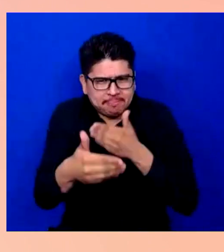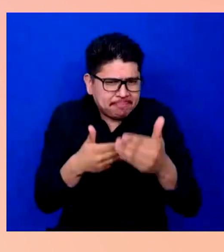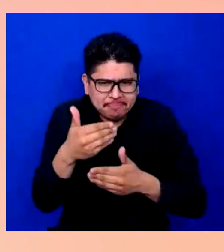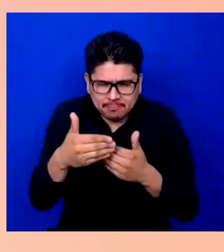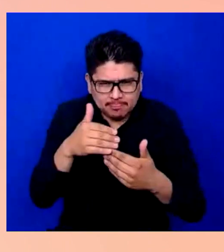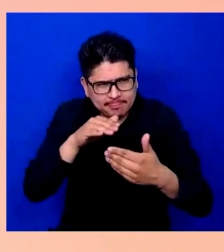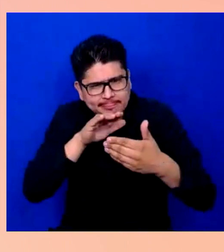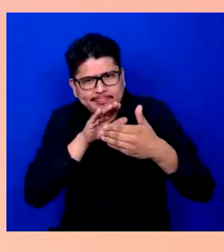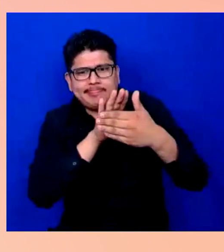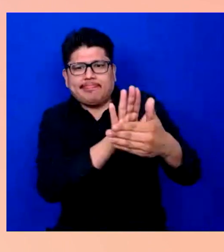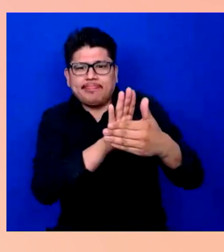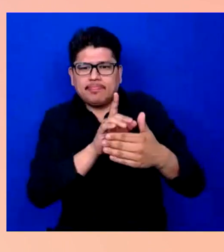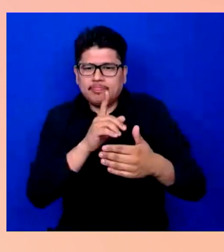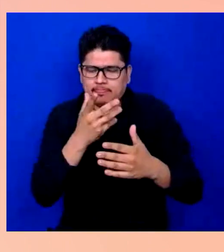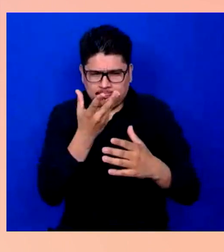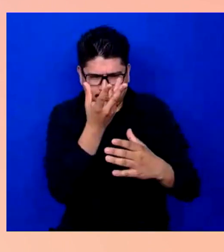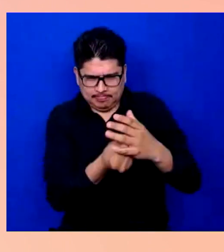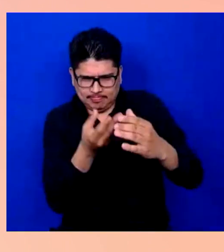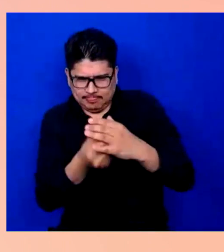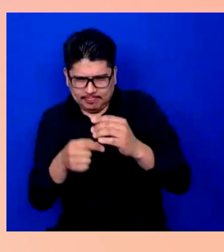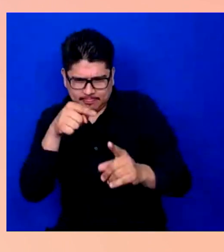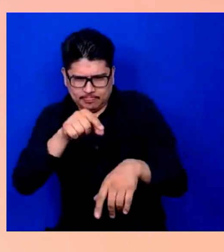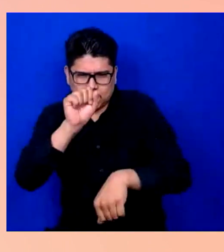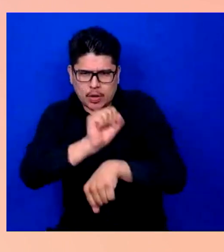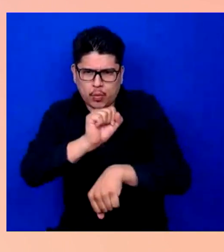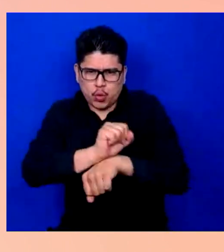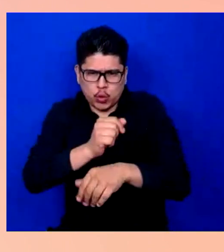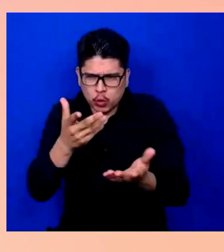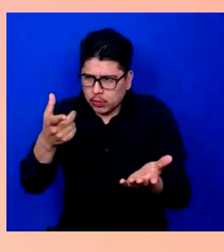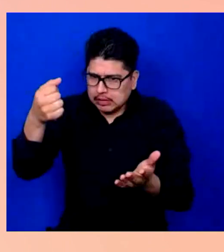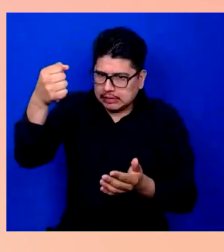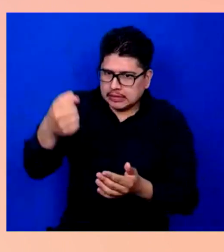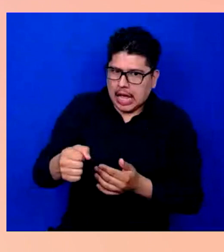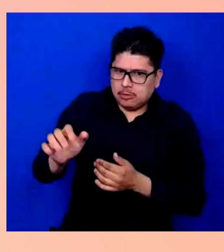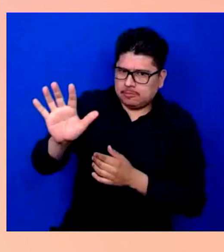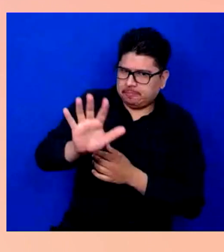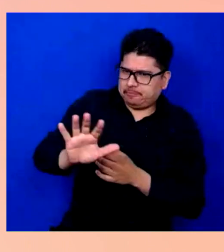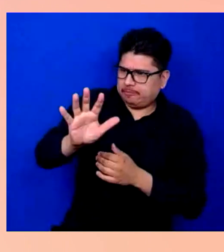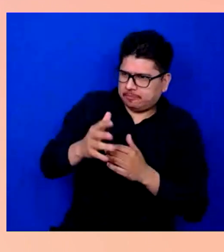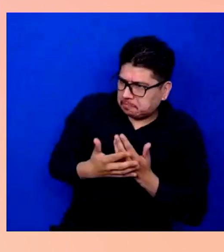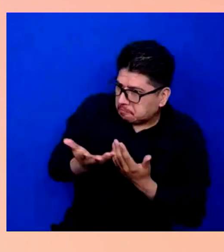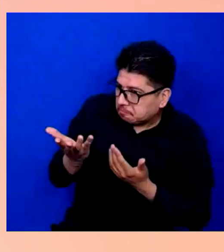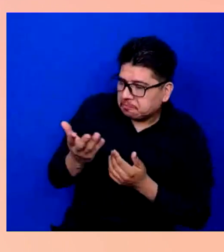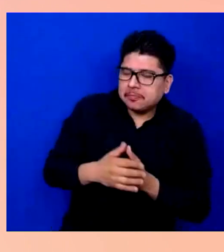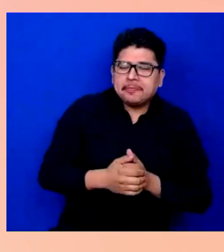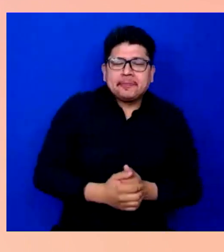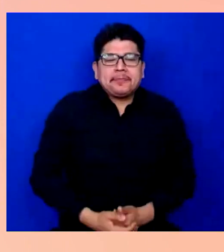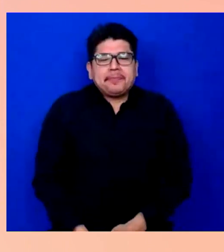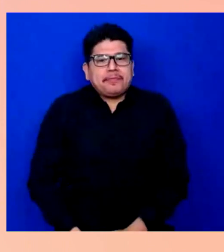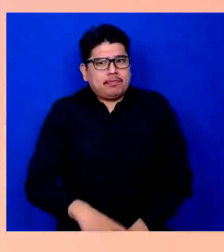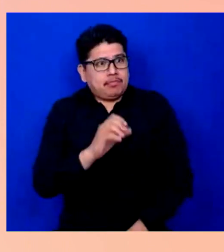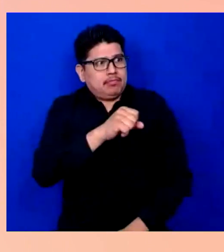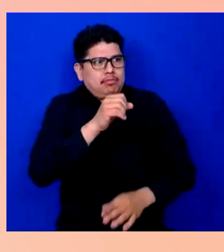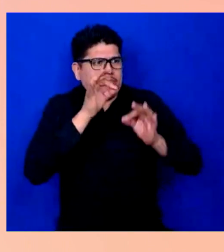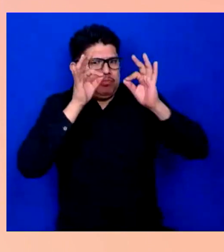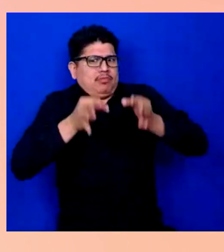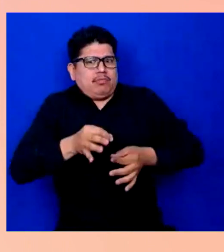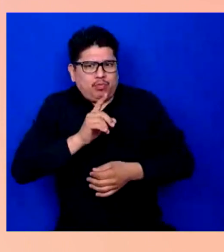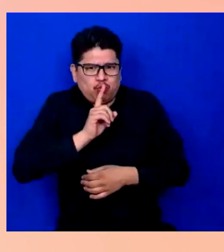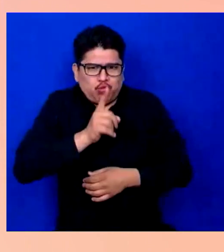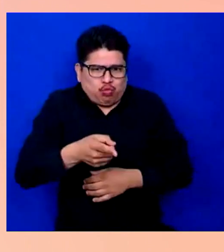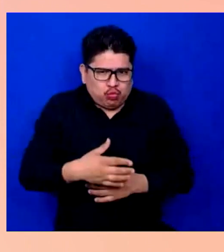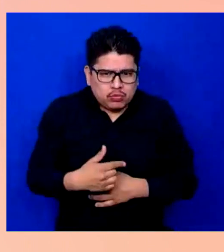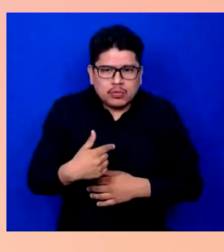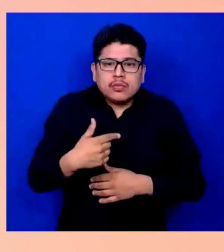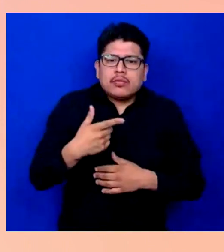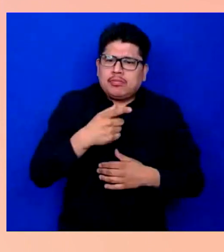in employment in the South. Yeah, absolutely. So you touched on it, Rylan. Subminimum